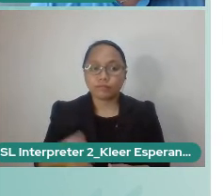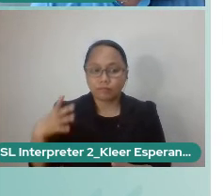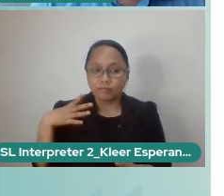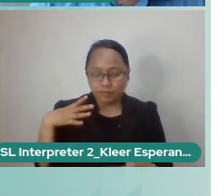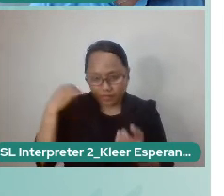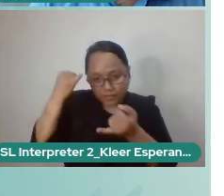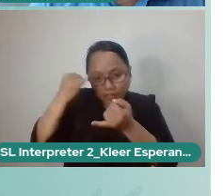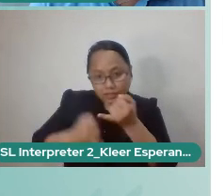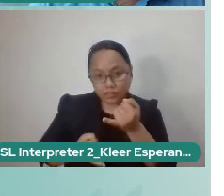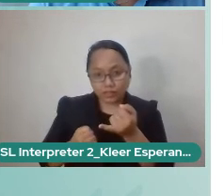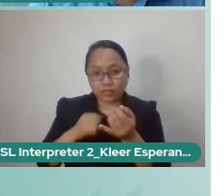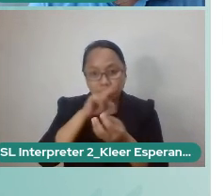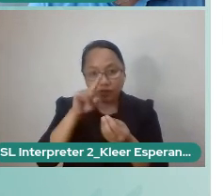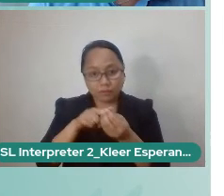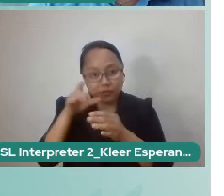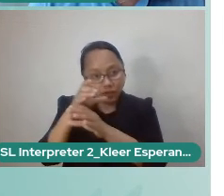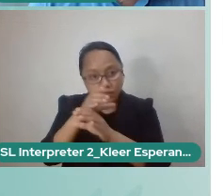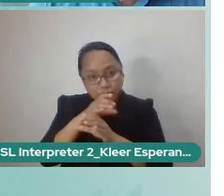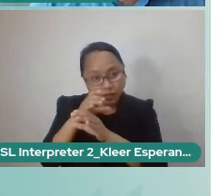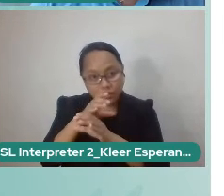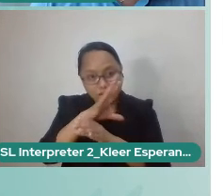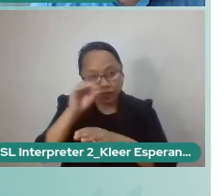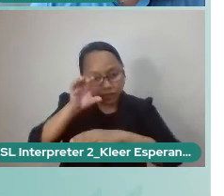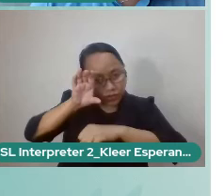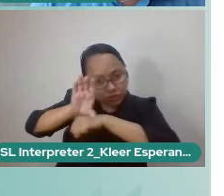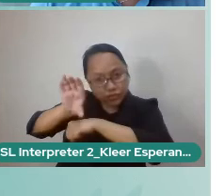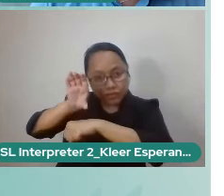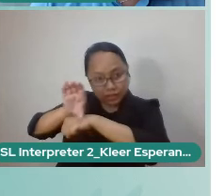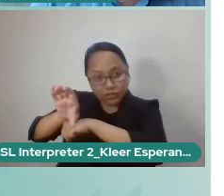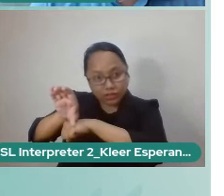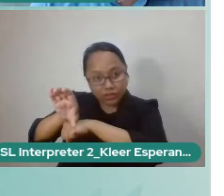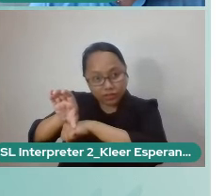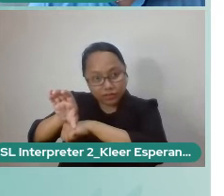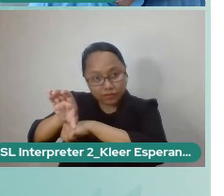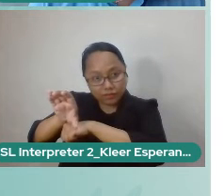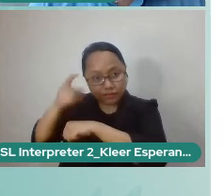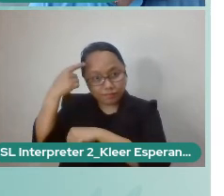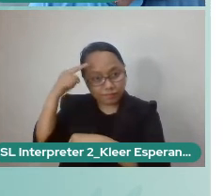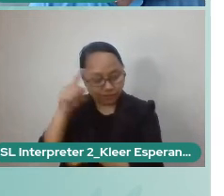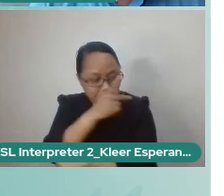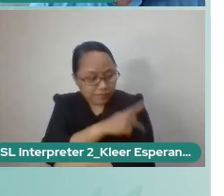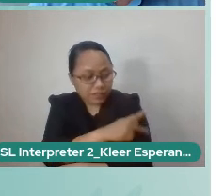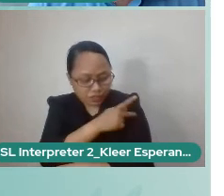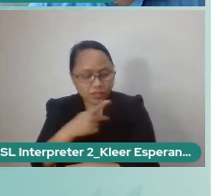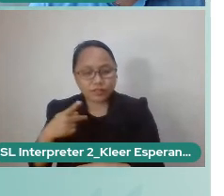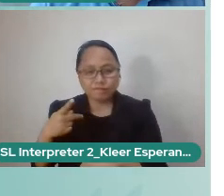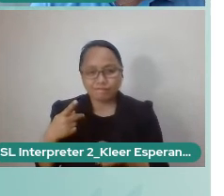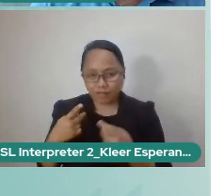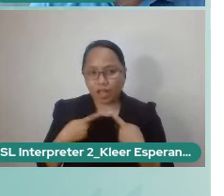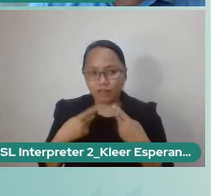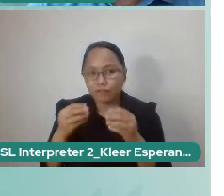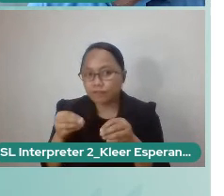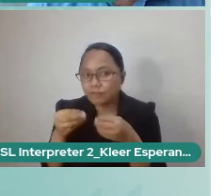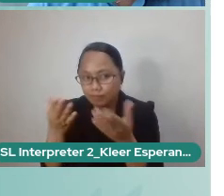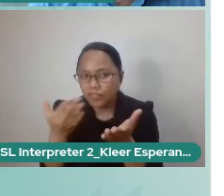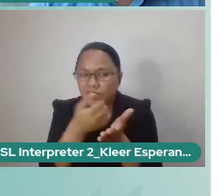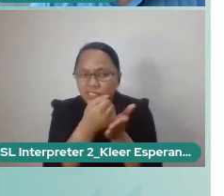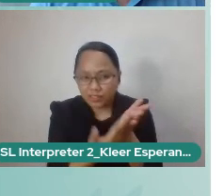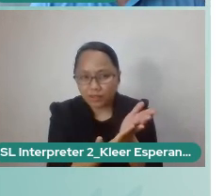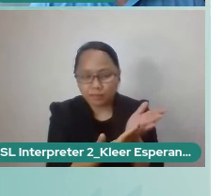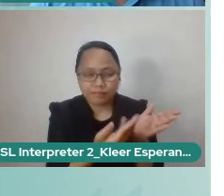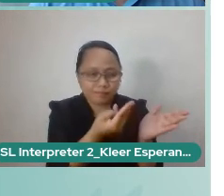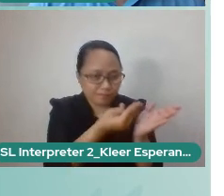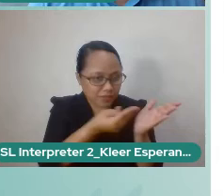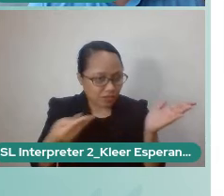care for our cancer patients is being provided only in some areas. It's not